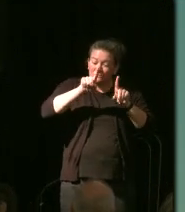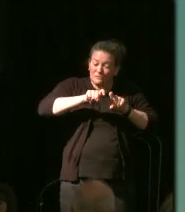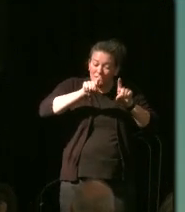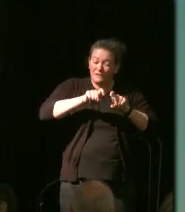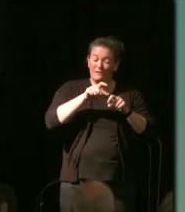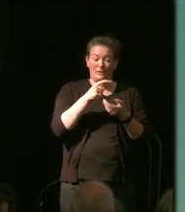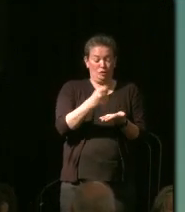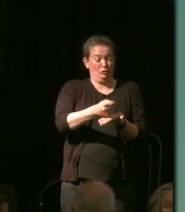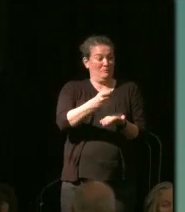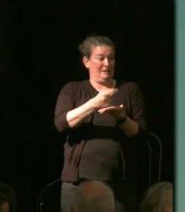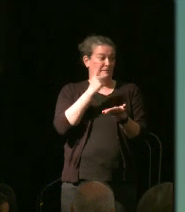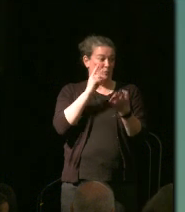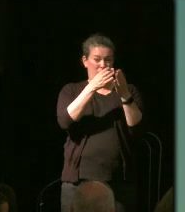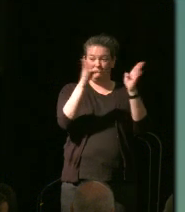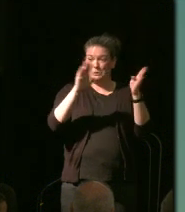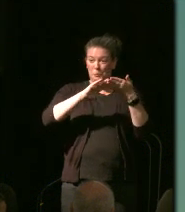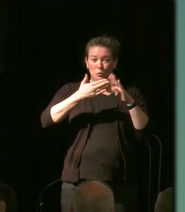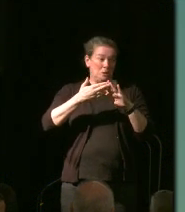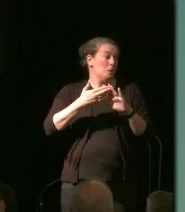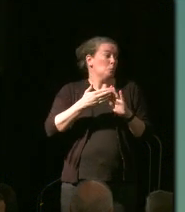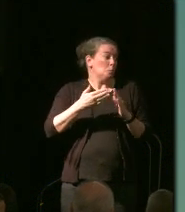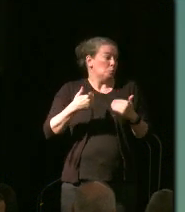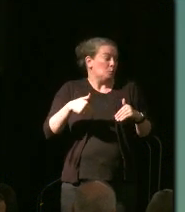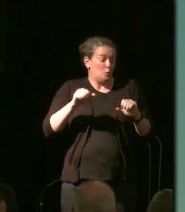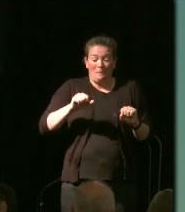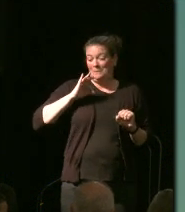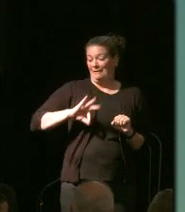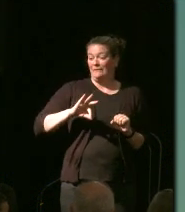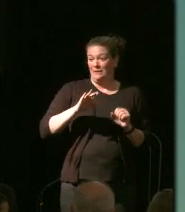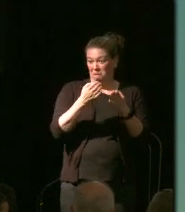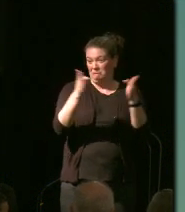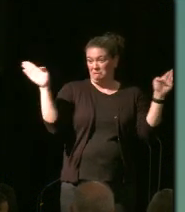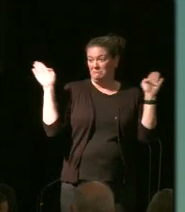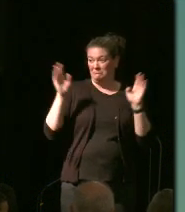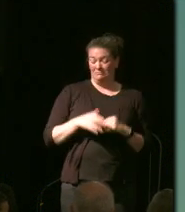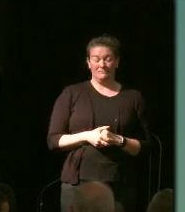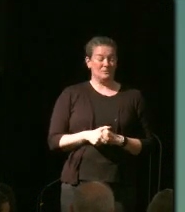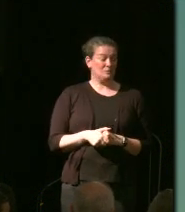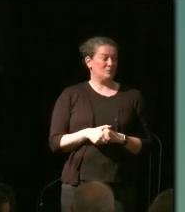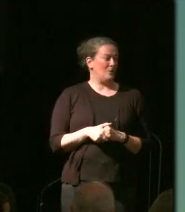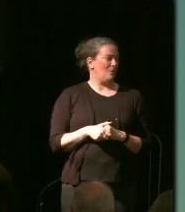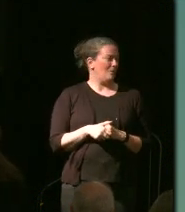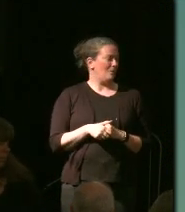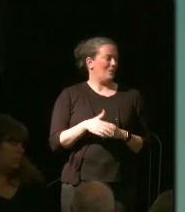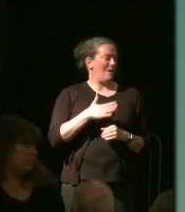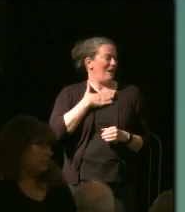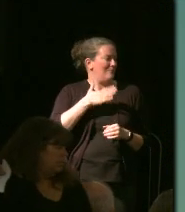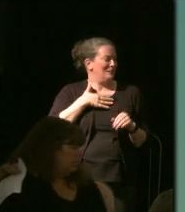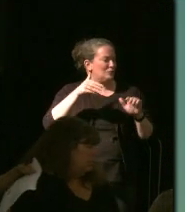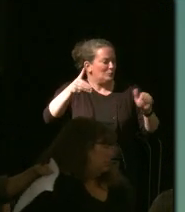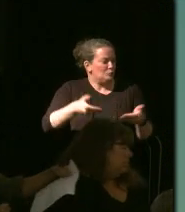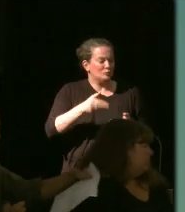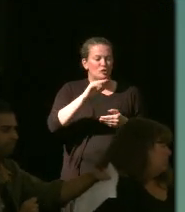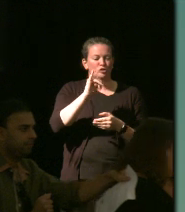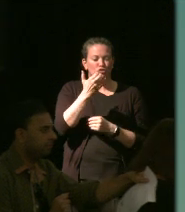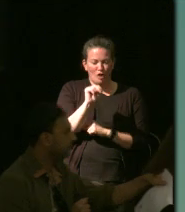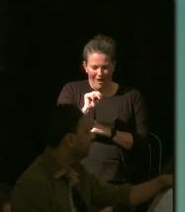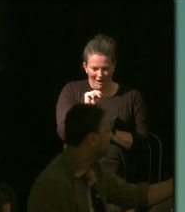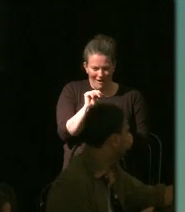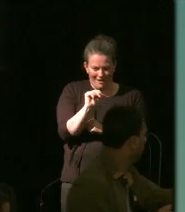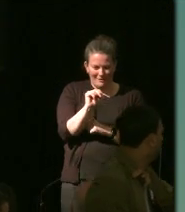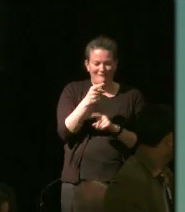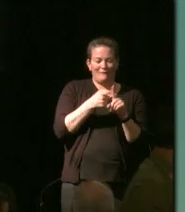for this community, and it couldn't be in better hands than John's. And so I'm very pleased to introduce him. Again, John Sholar,